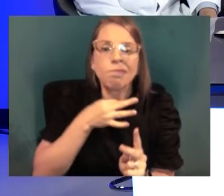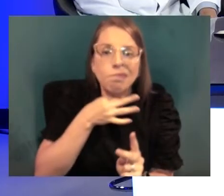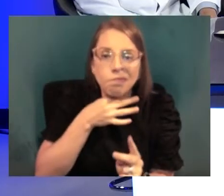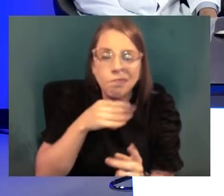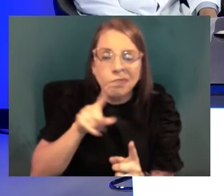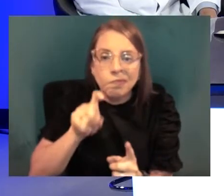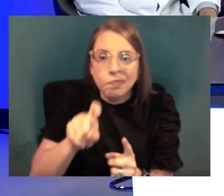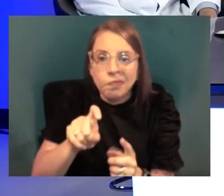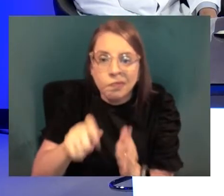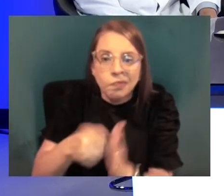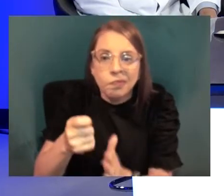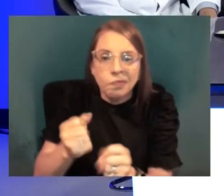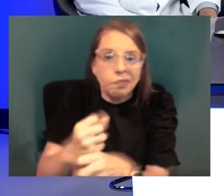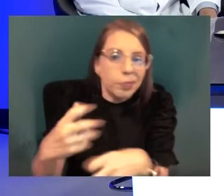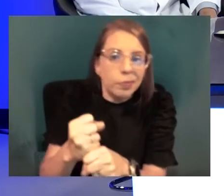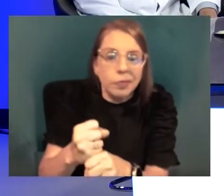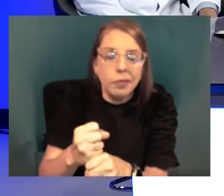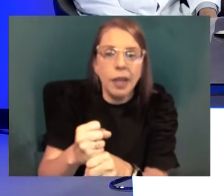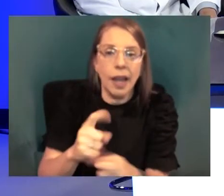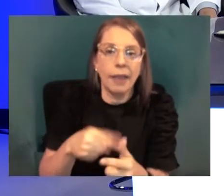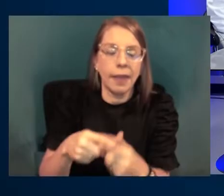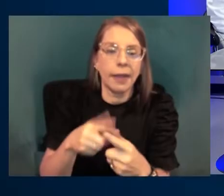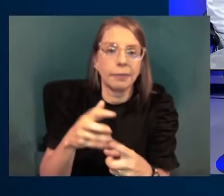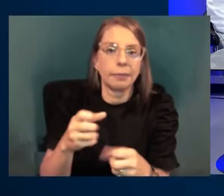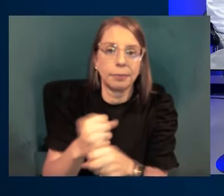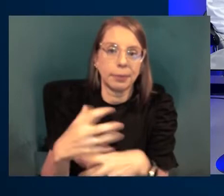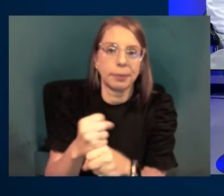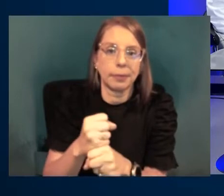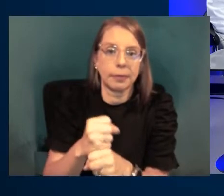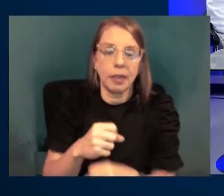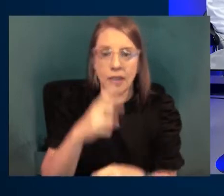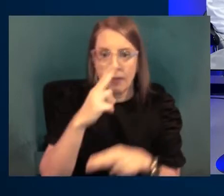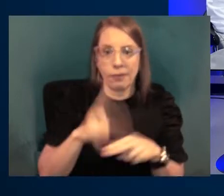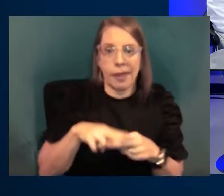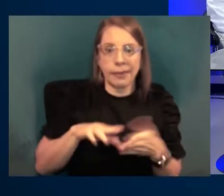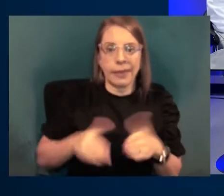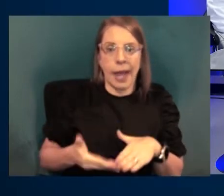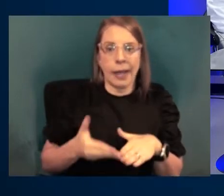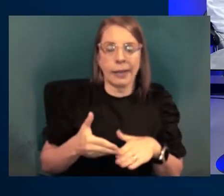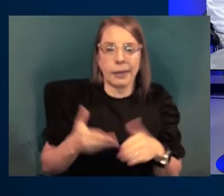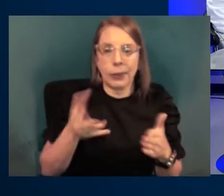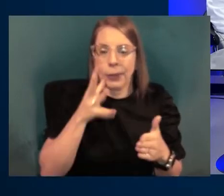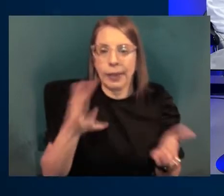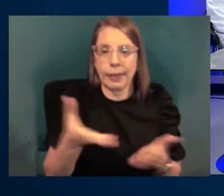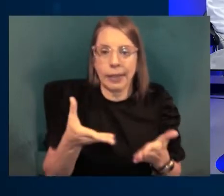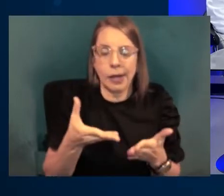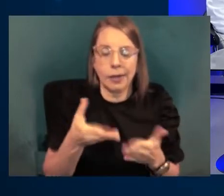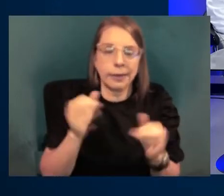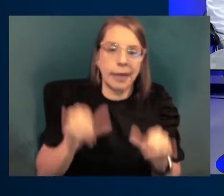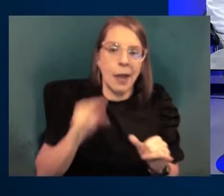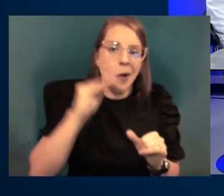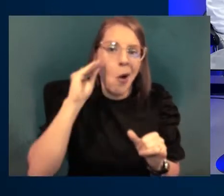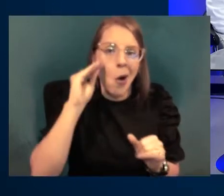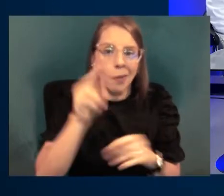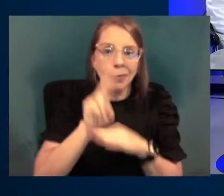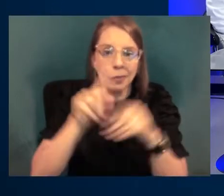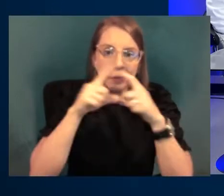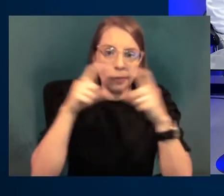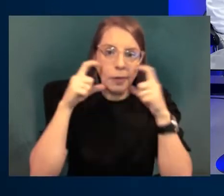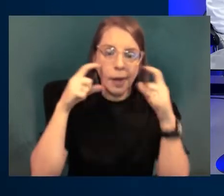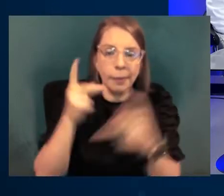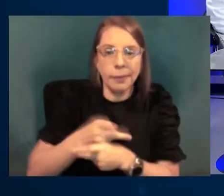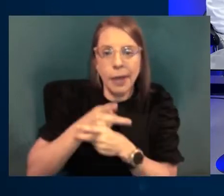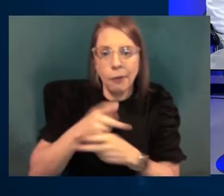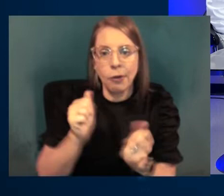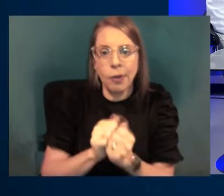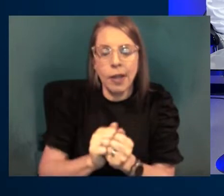get a reputation about being where fun goes to die. We told everybody to wear a mask, stay home, and now we're telling you to be careful with all the fireworks. Chief, what do we do